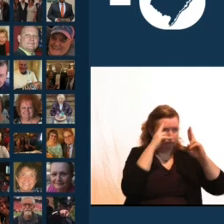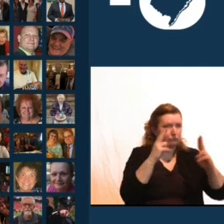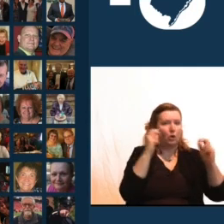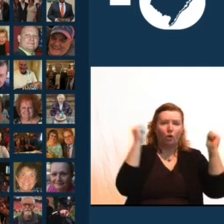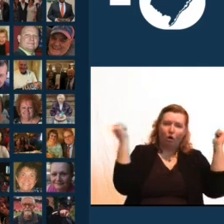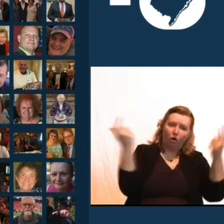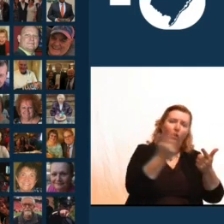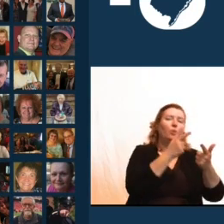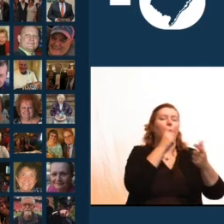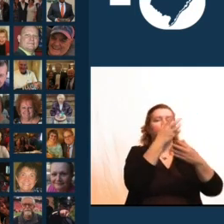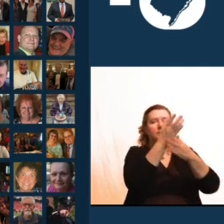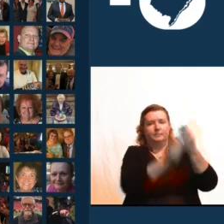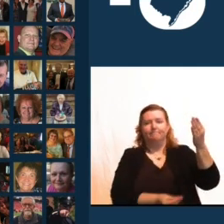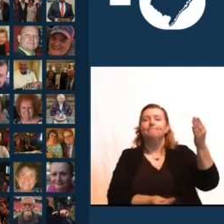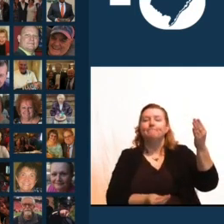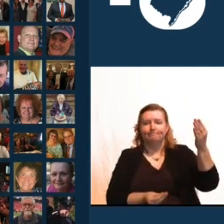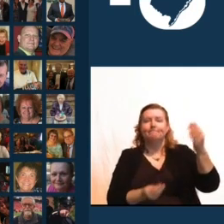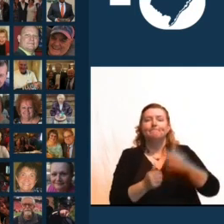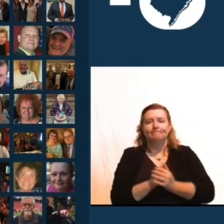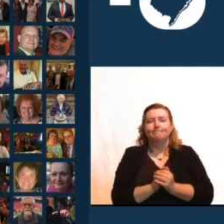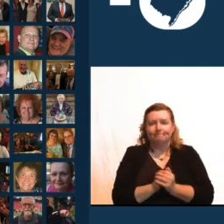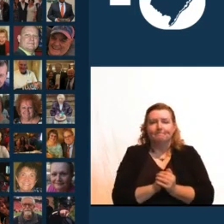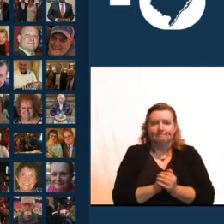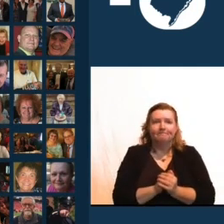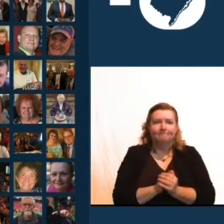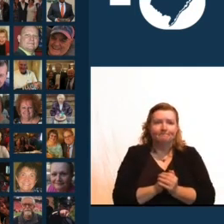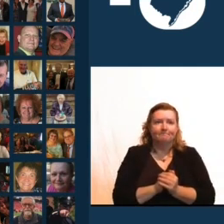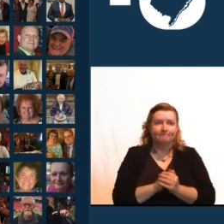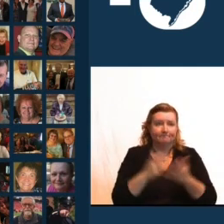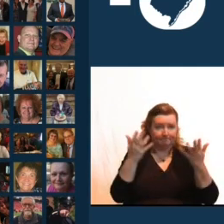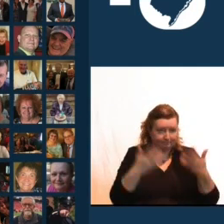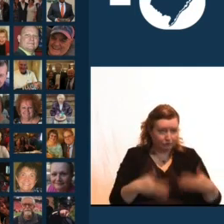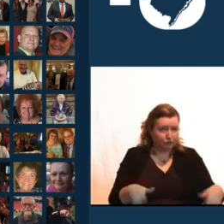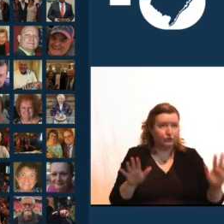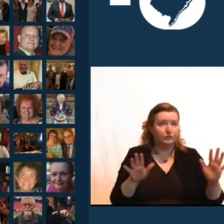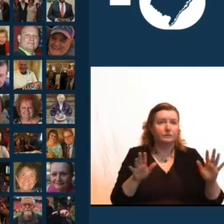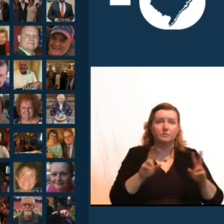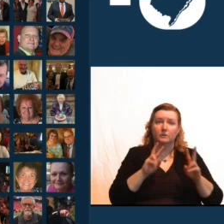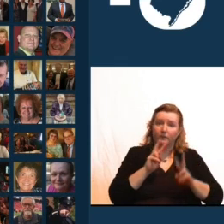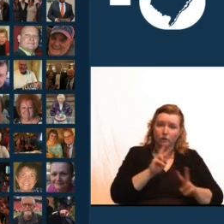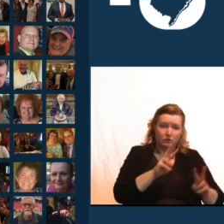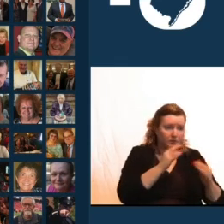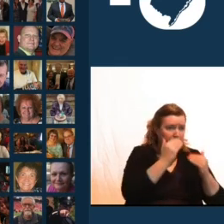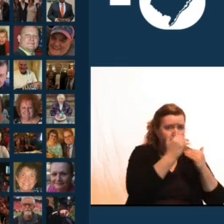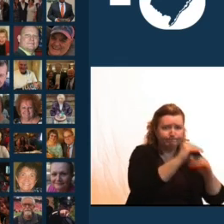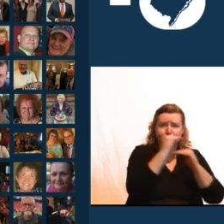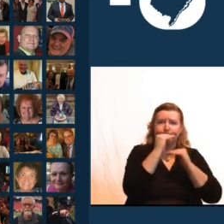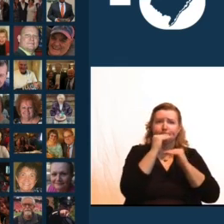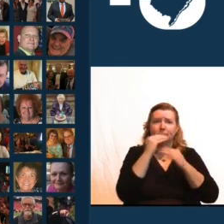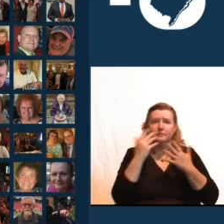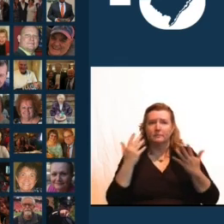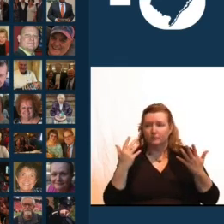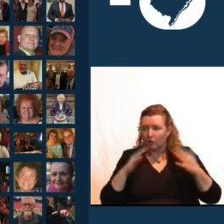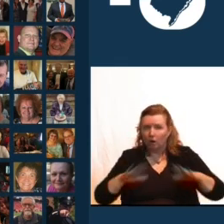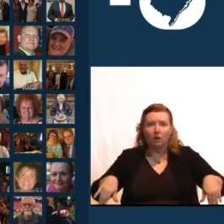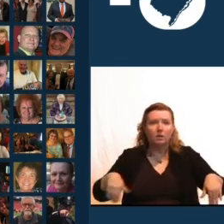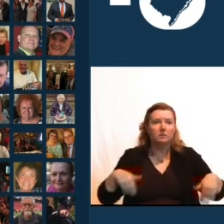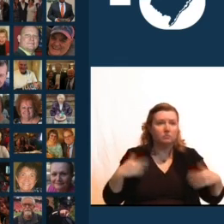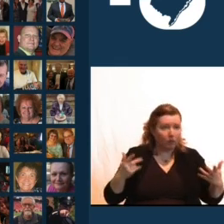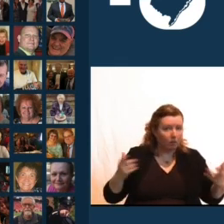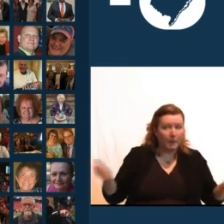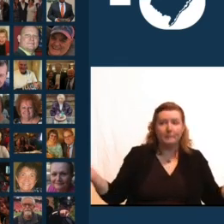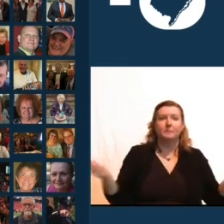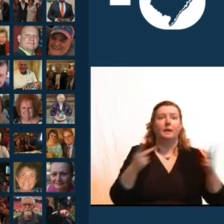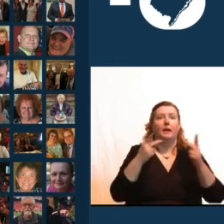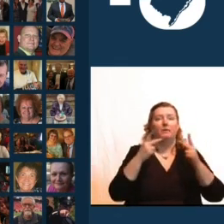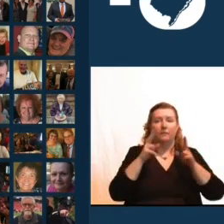funeral attendance was lifted, along with our flags, we continued bringing you these pictures and stories. Every life lost to COVID